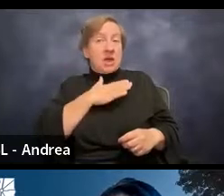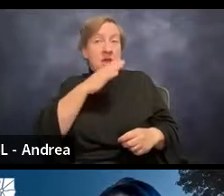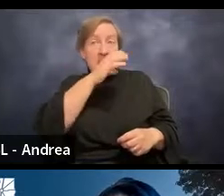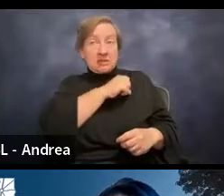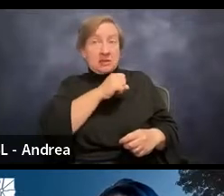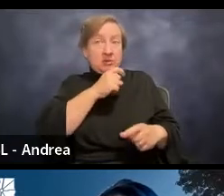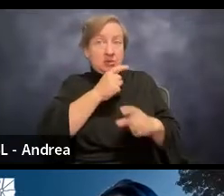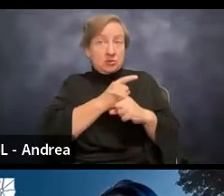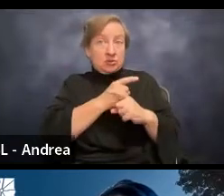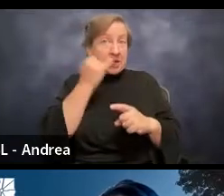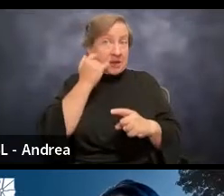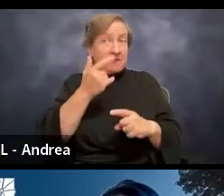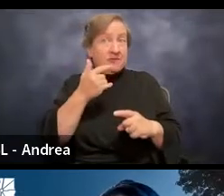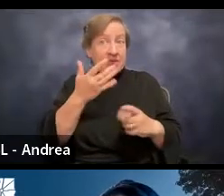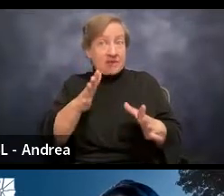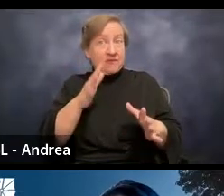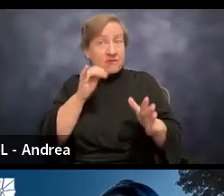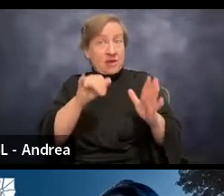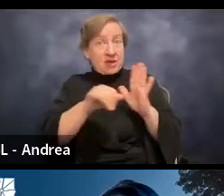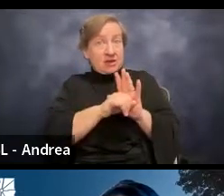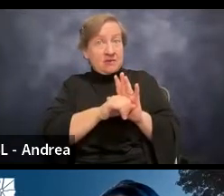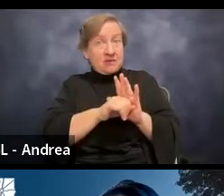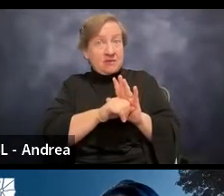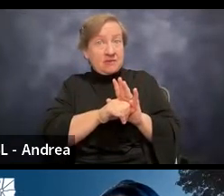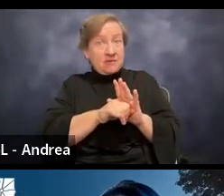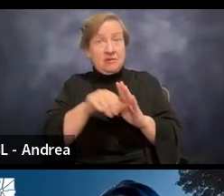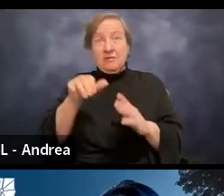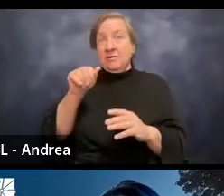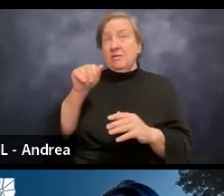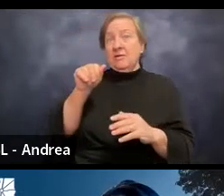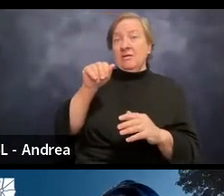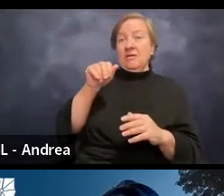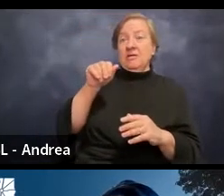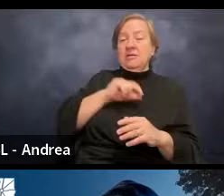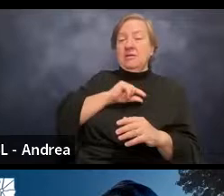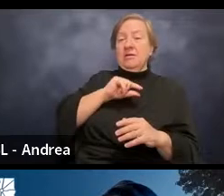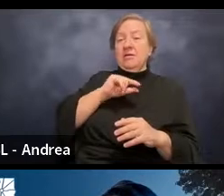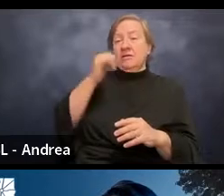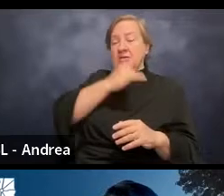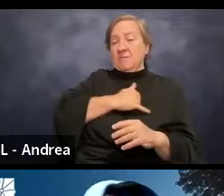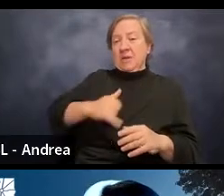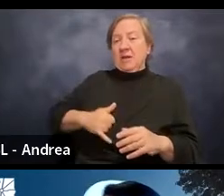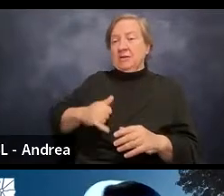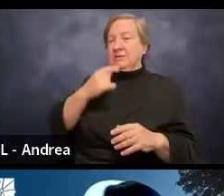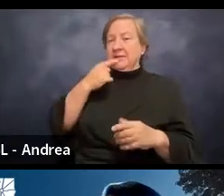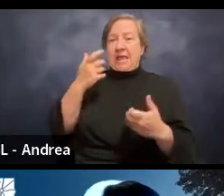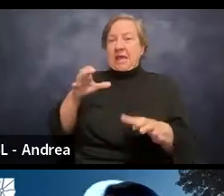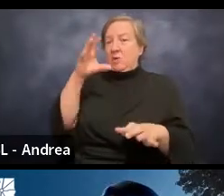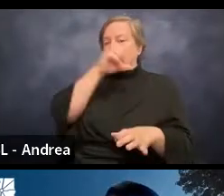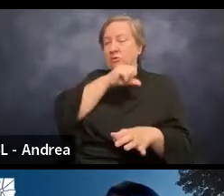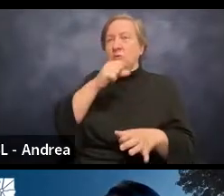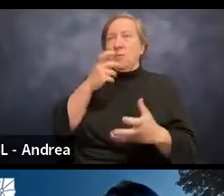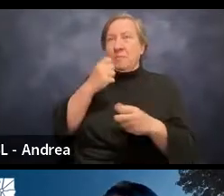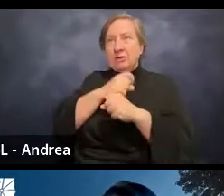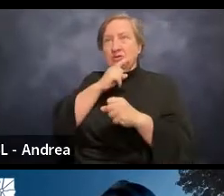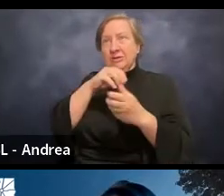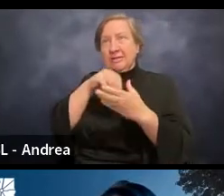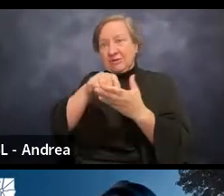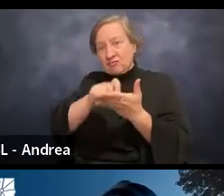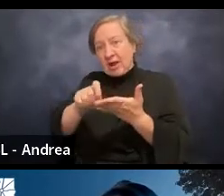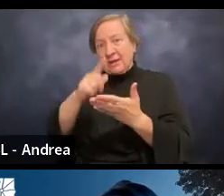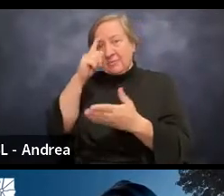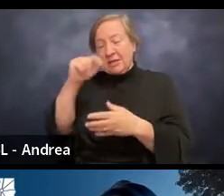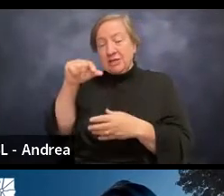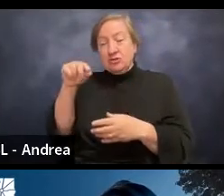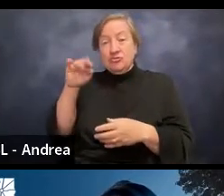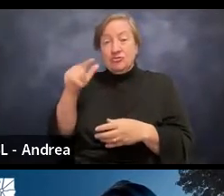that they have identified. I don't want to assume that it's been done. I want to make sure it's in writing, because when Greg retires